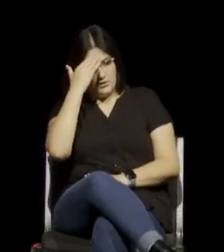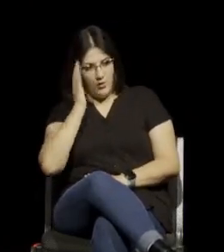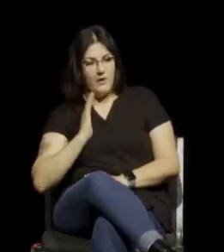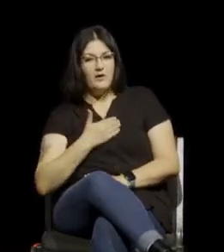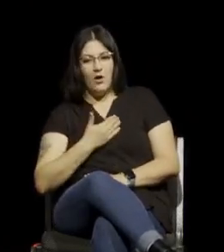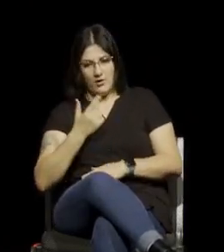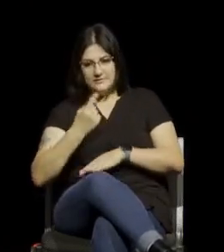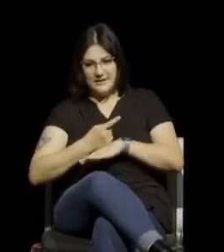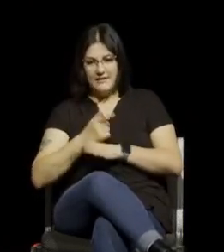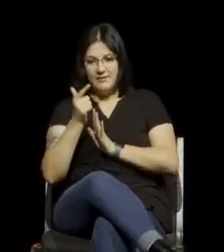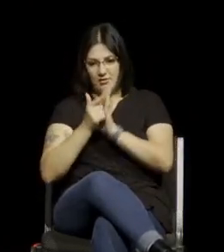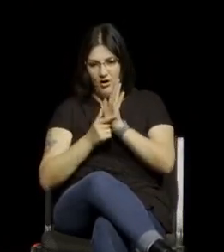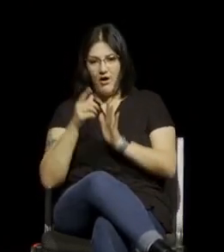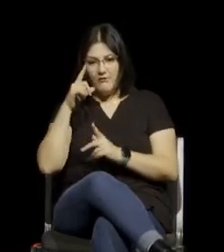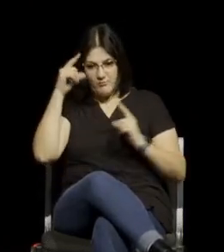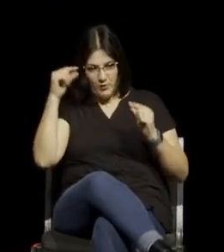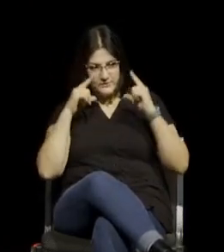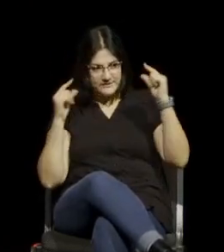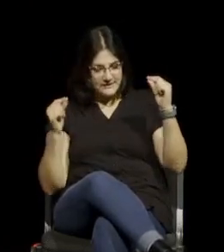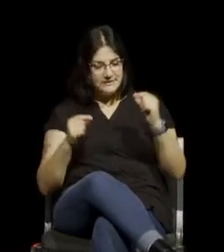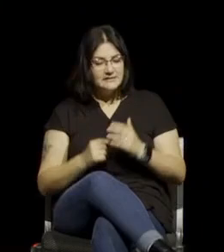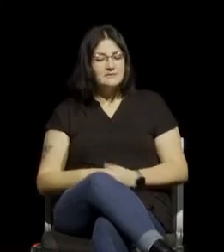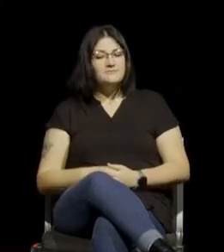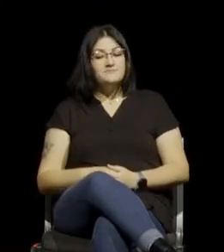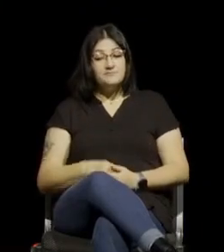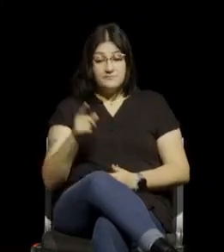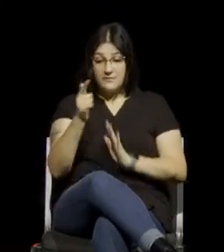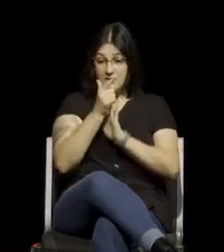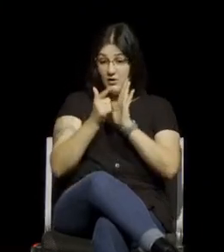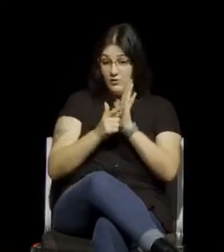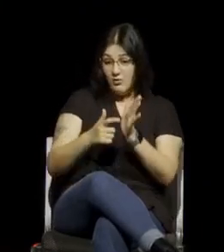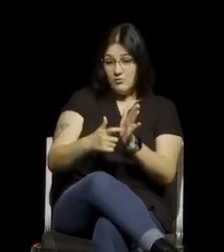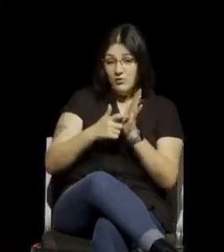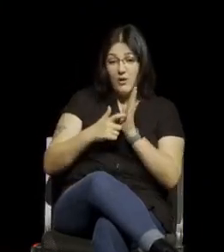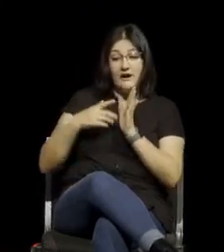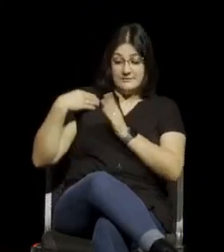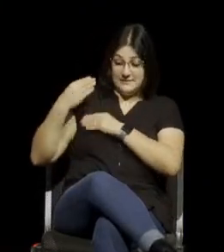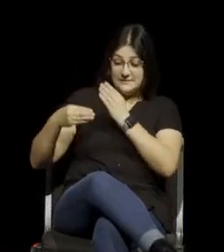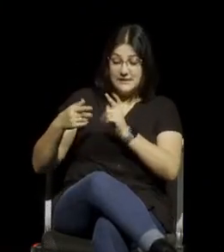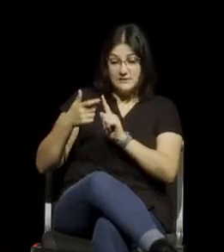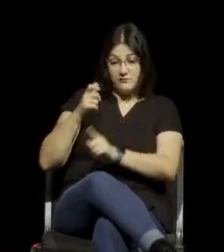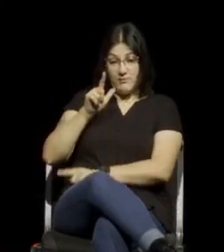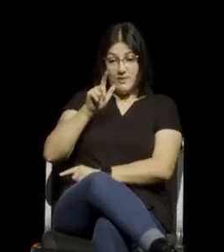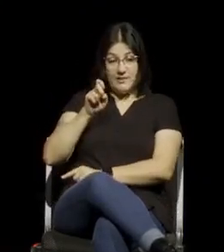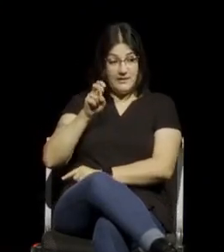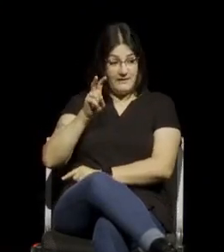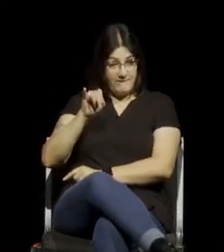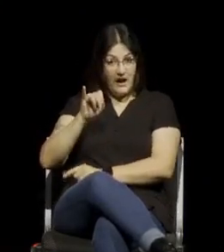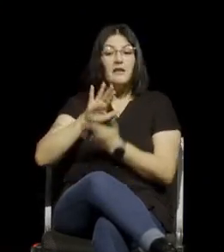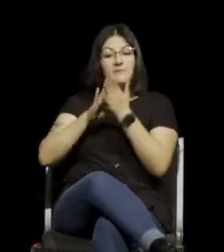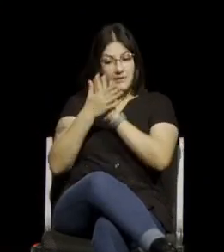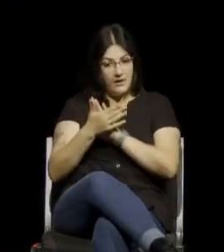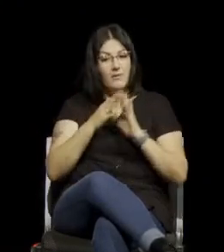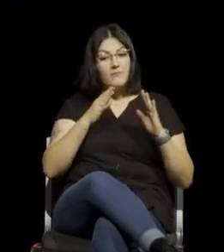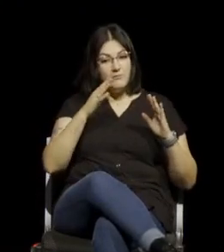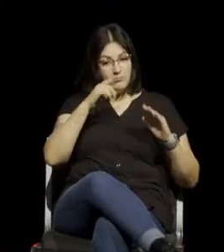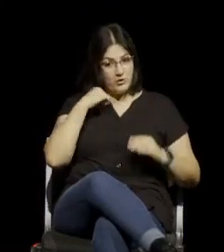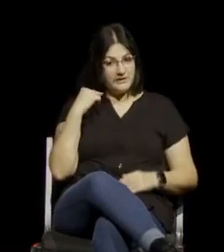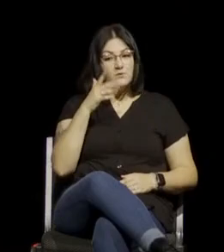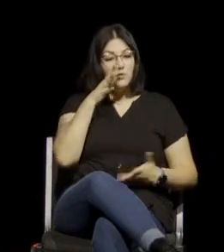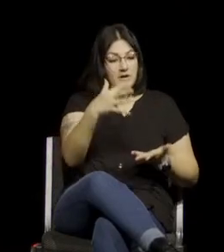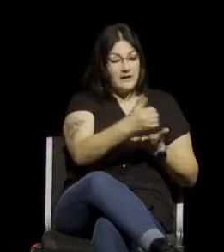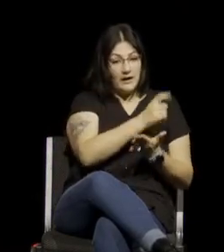law of Moses that the author of Hebrews would say, he would say, the law requires the descendants of Levi who become priests to collect a tenth from